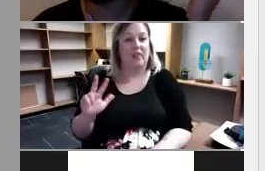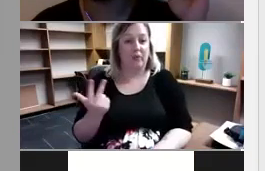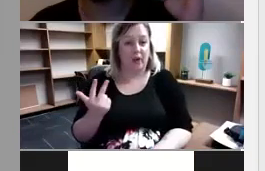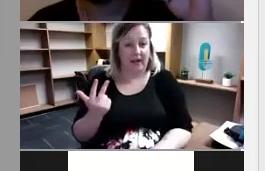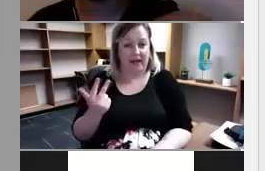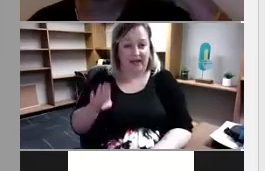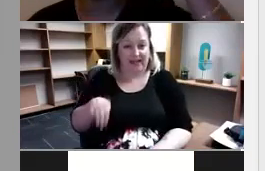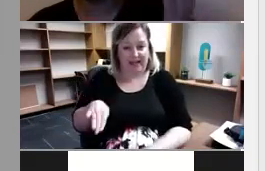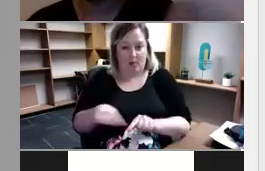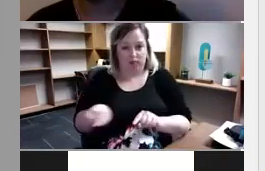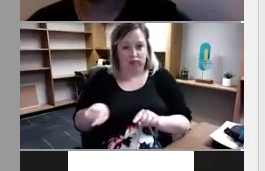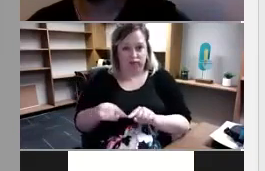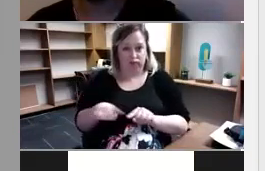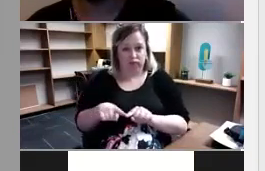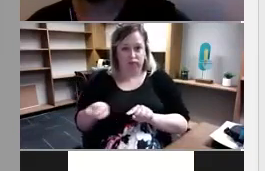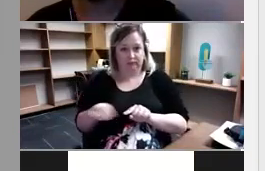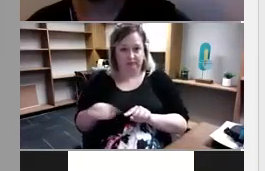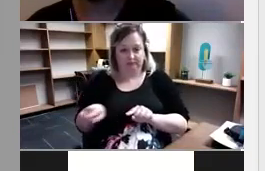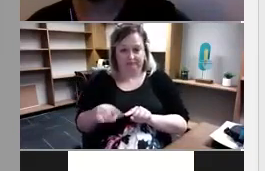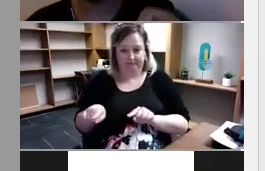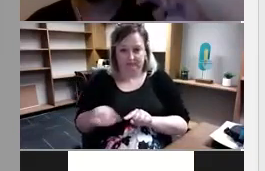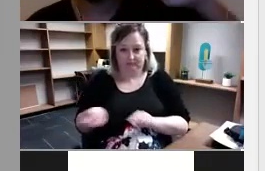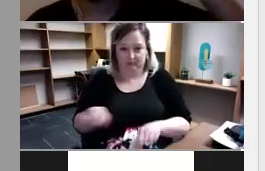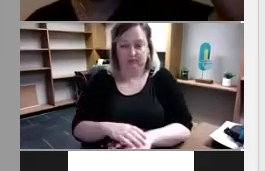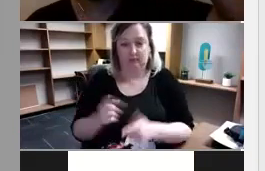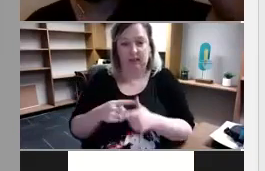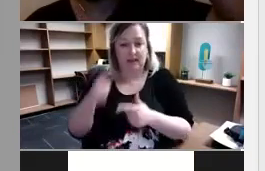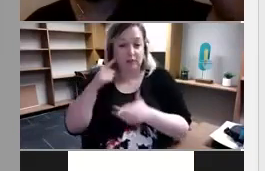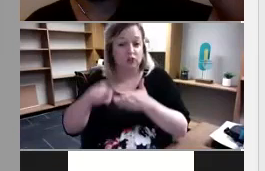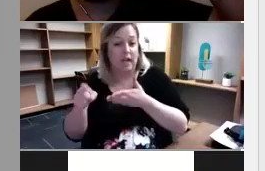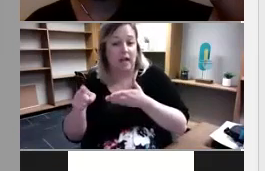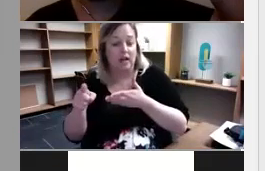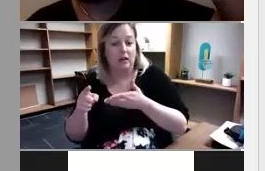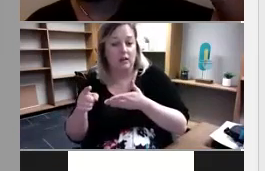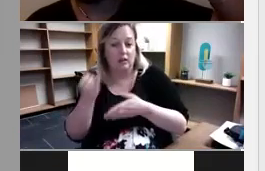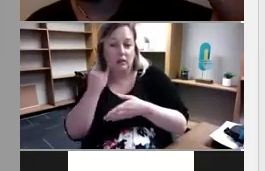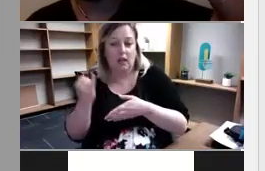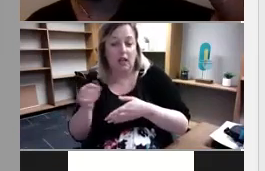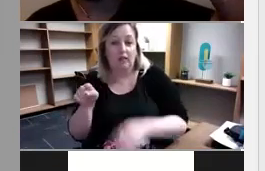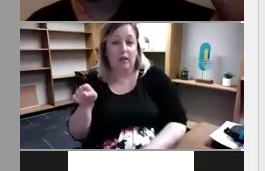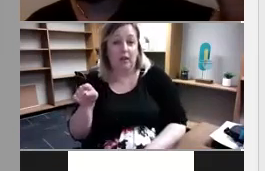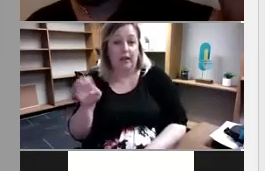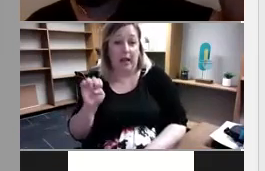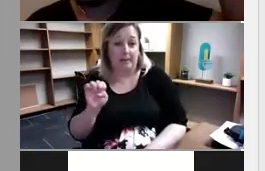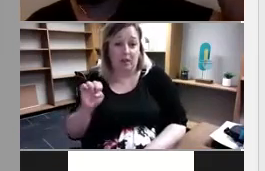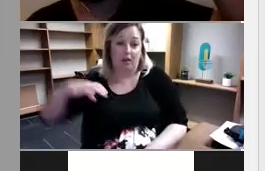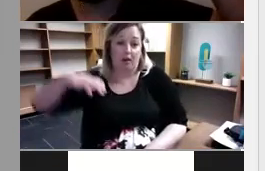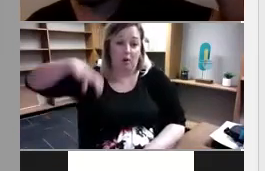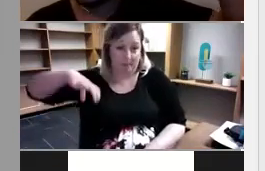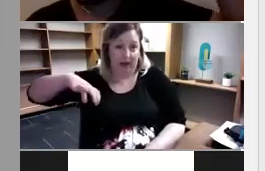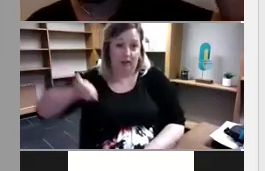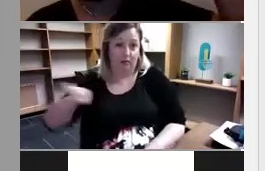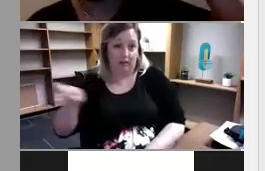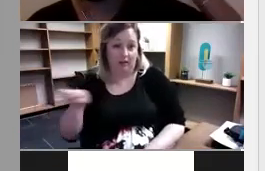and then we check that if it is big omega of n raised to the power of epsilon. That comes from the fact that case 1 checks for big O's